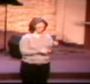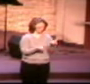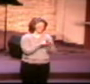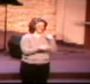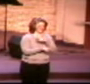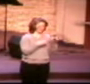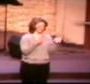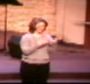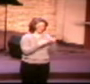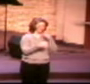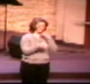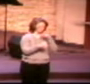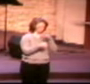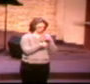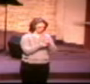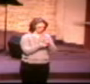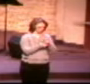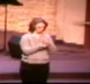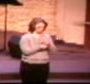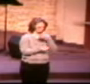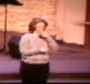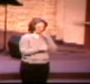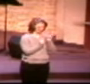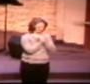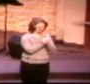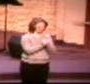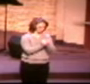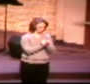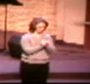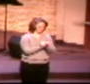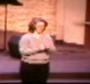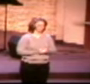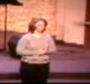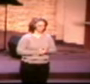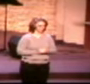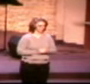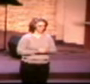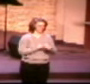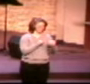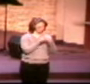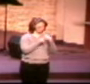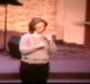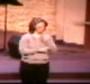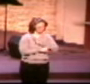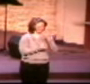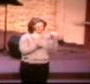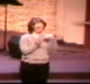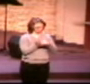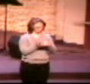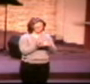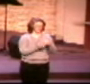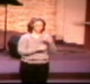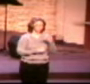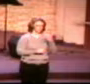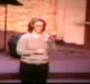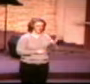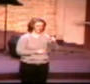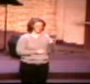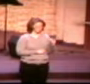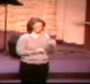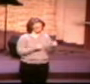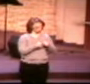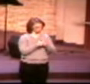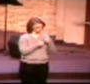all commit to taking it together. I remind us again of John's